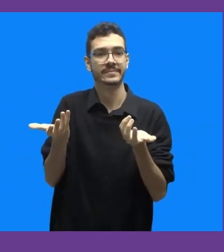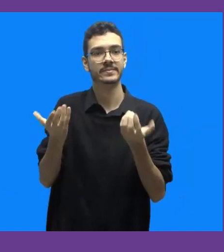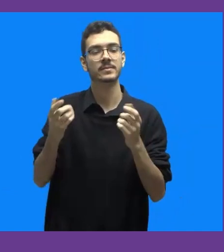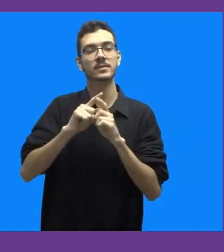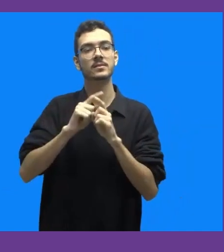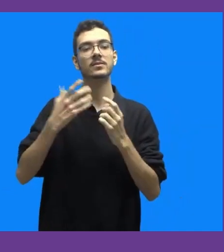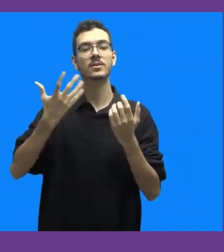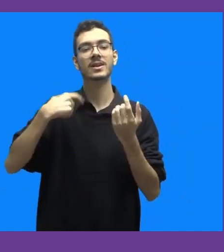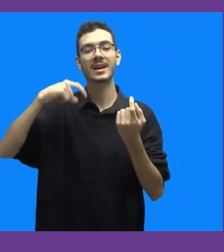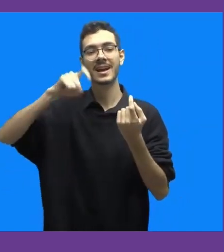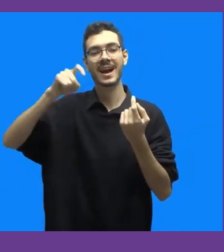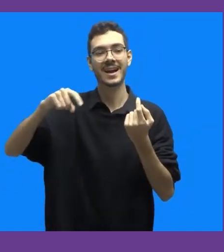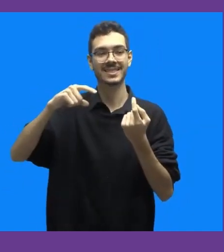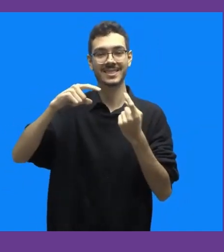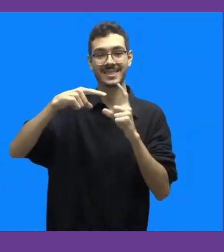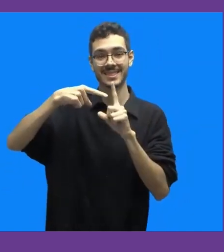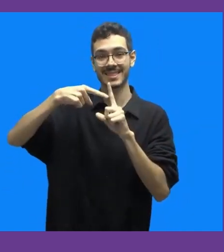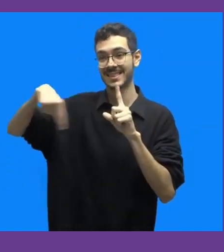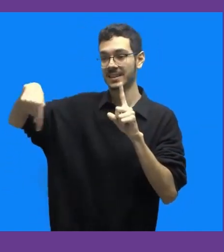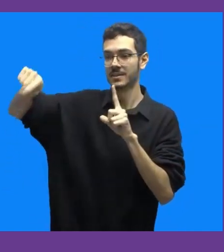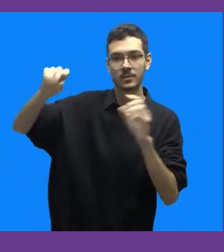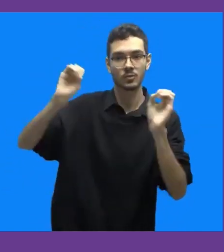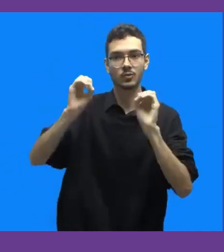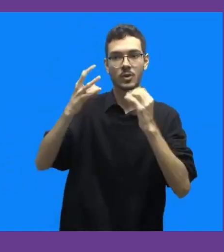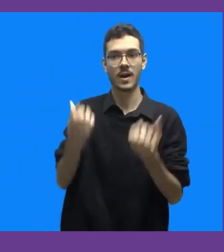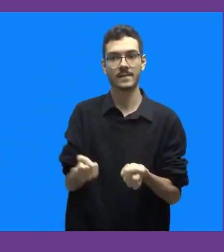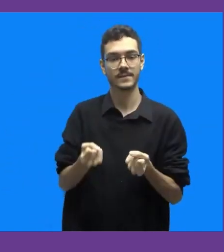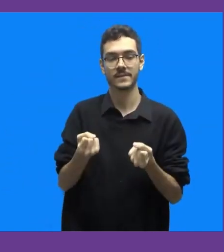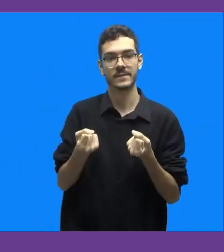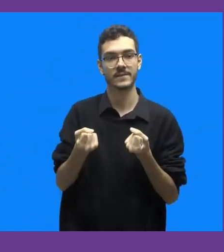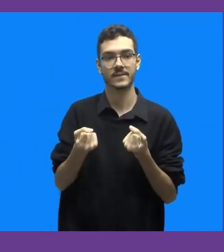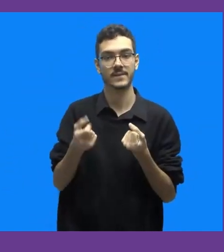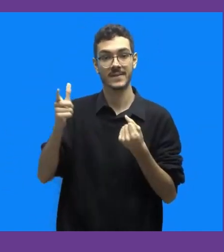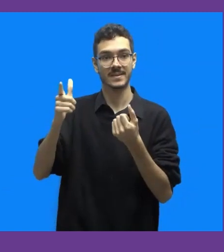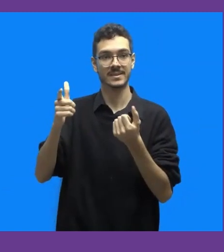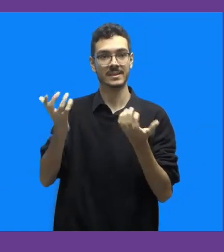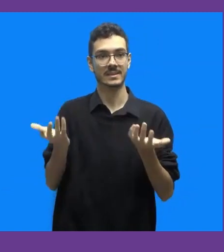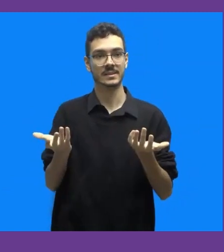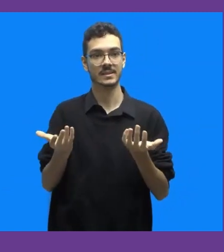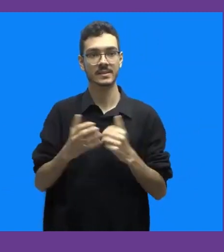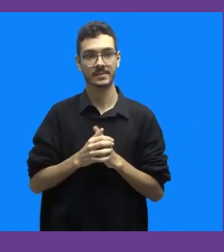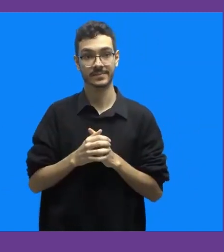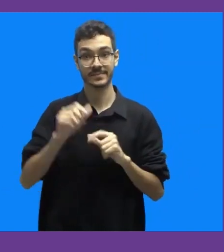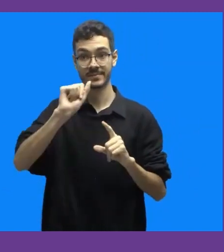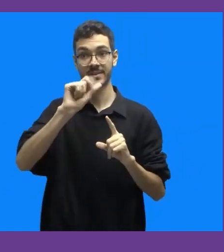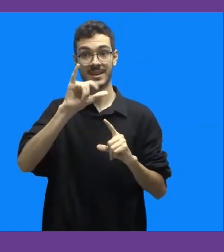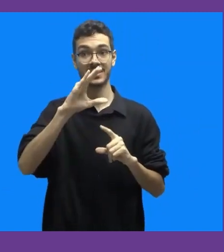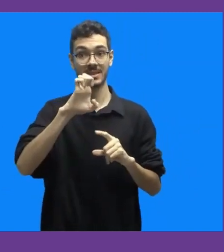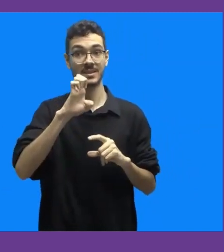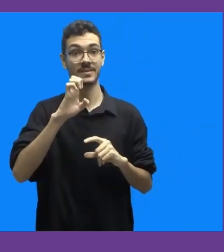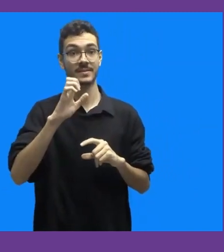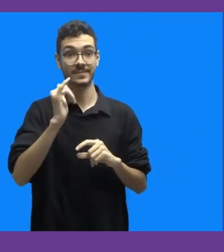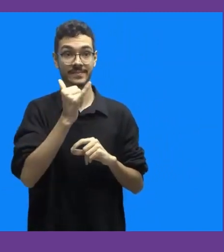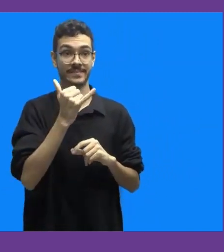and something that Alice was saying is we need everyone on board, right? And so something